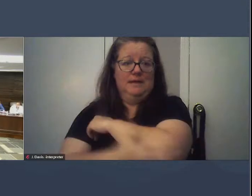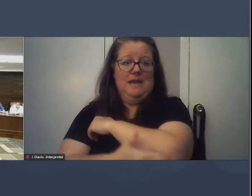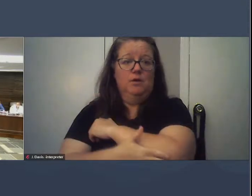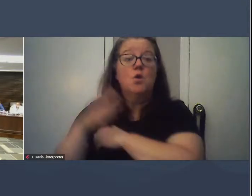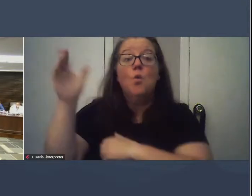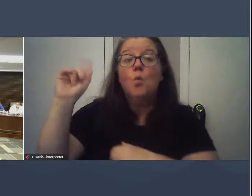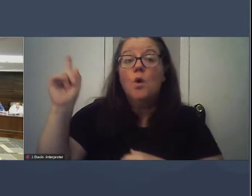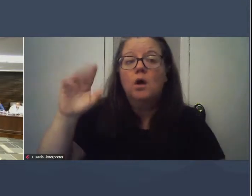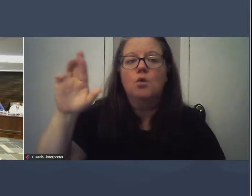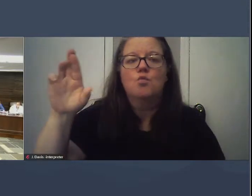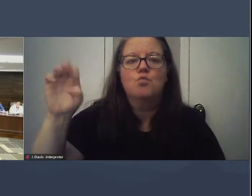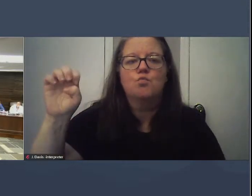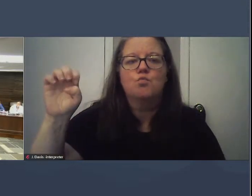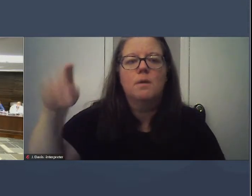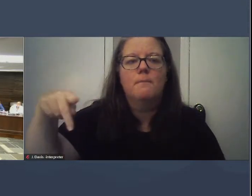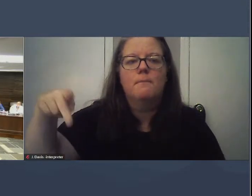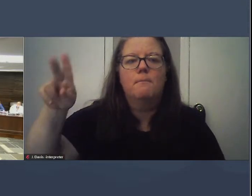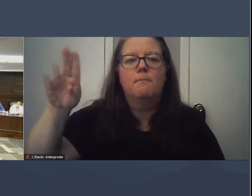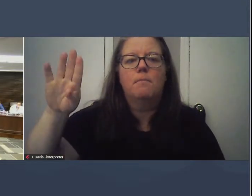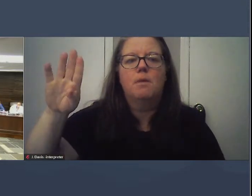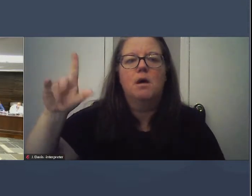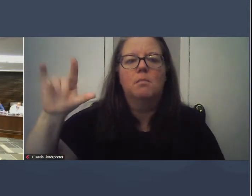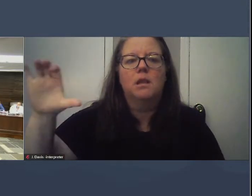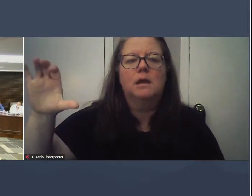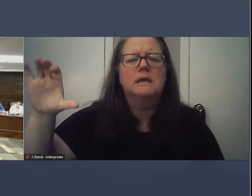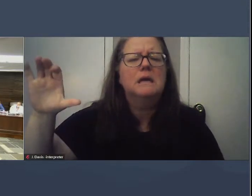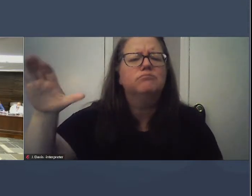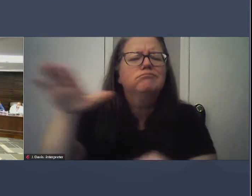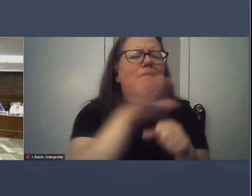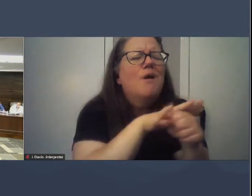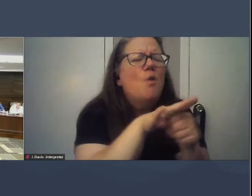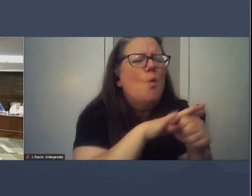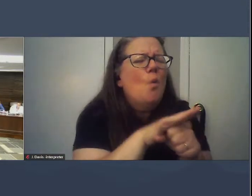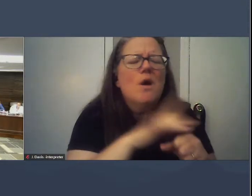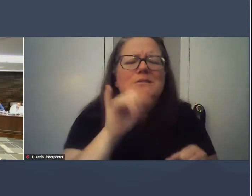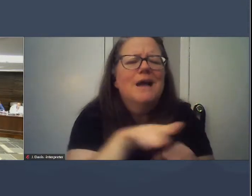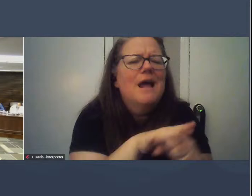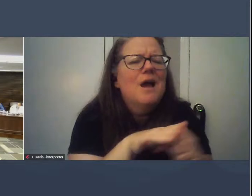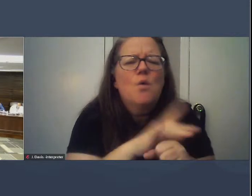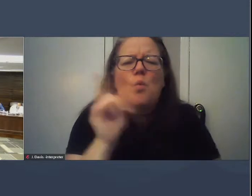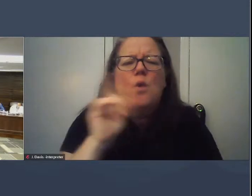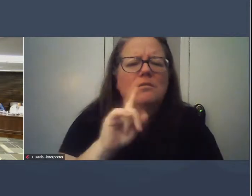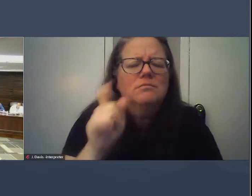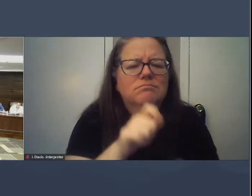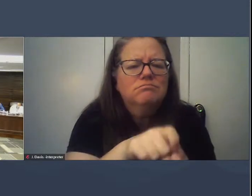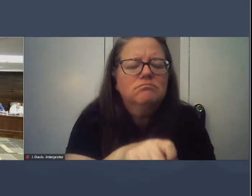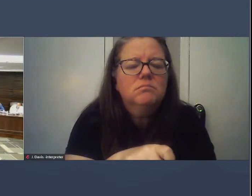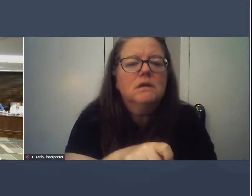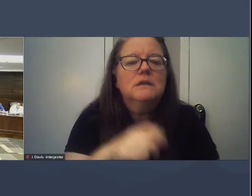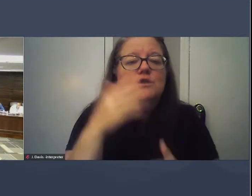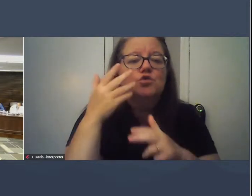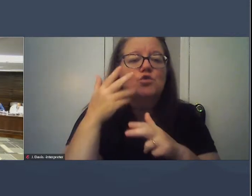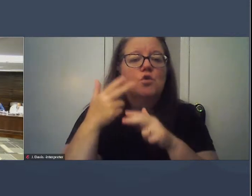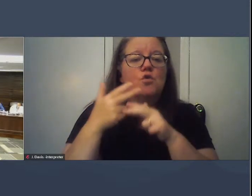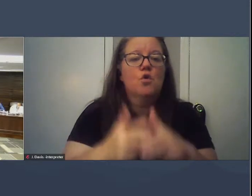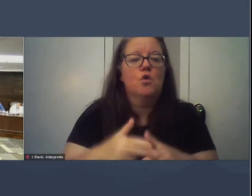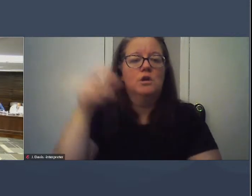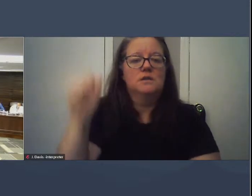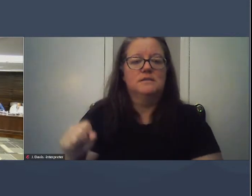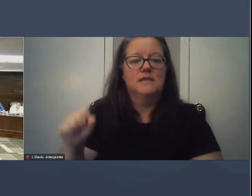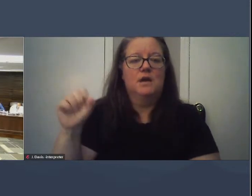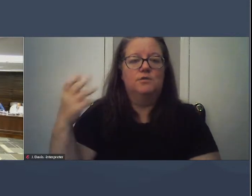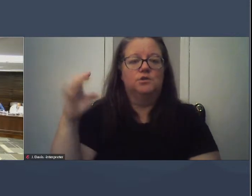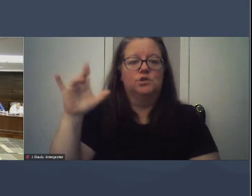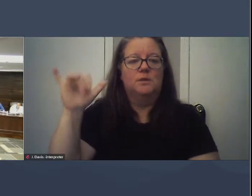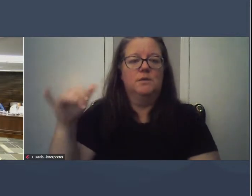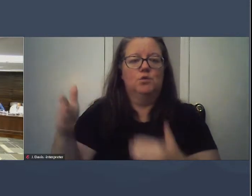Republic. What geographically location is this ash being taken to? It is it's called the South Shelby landfill near the